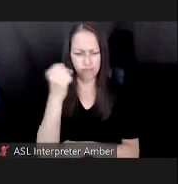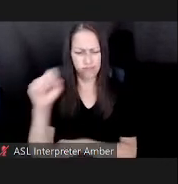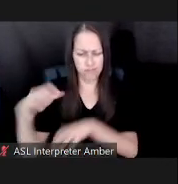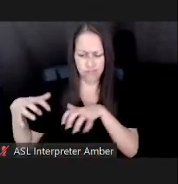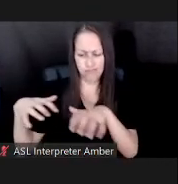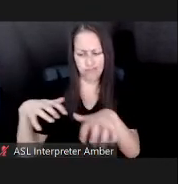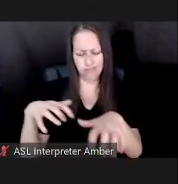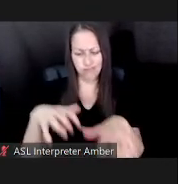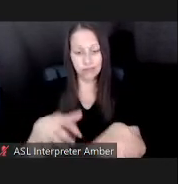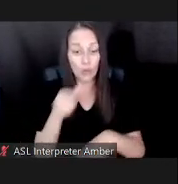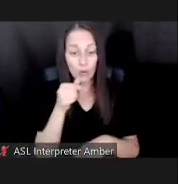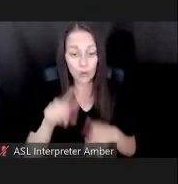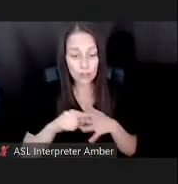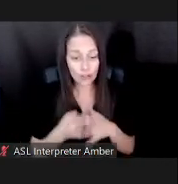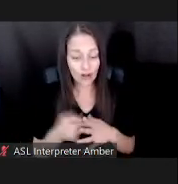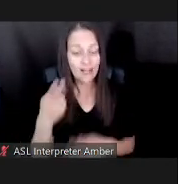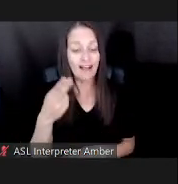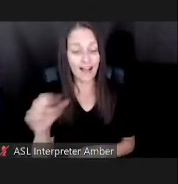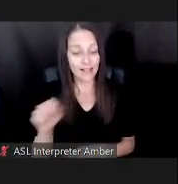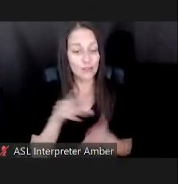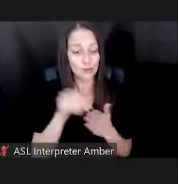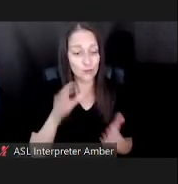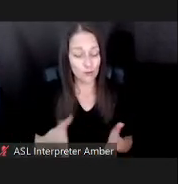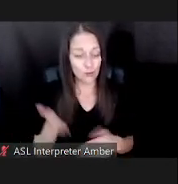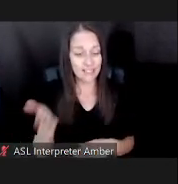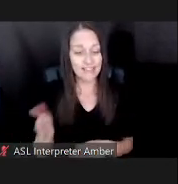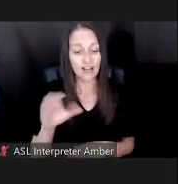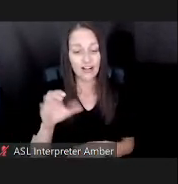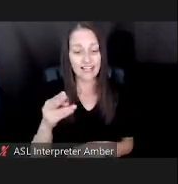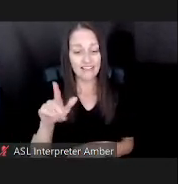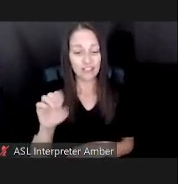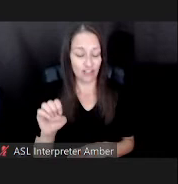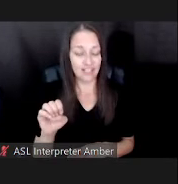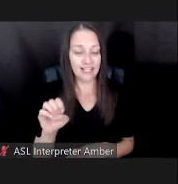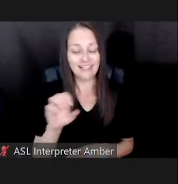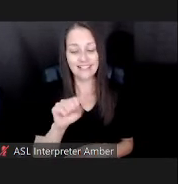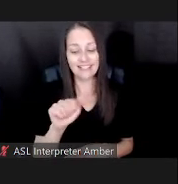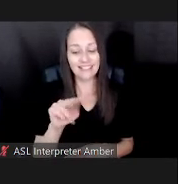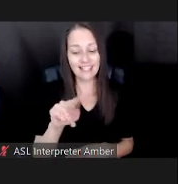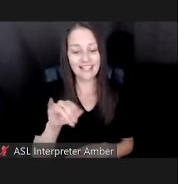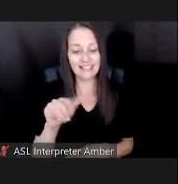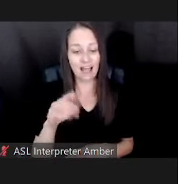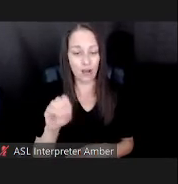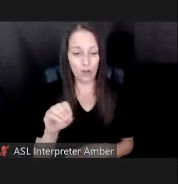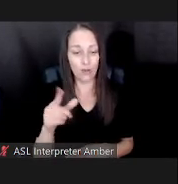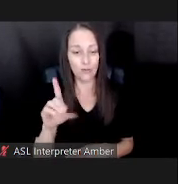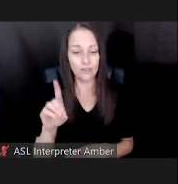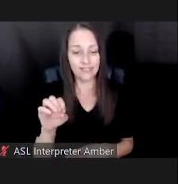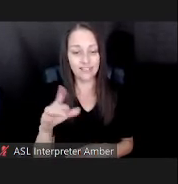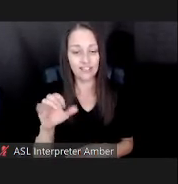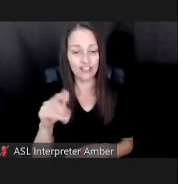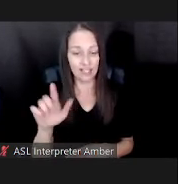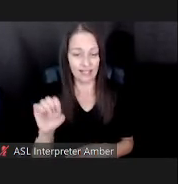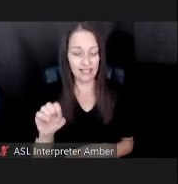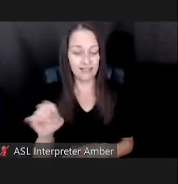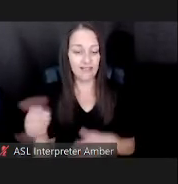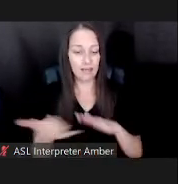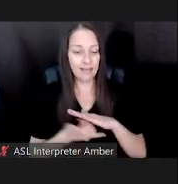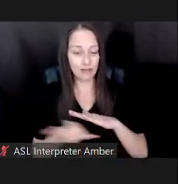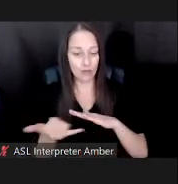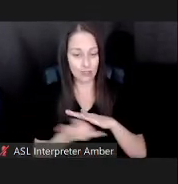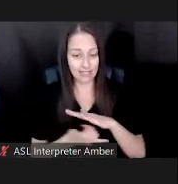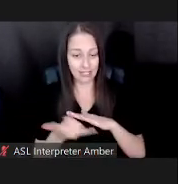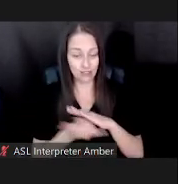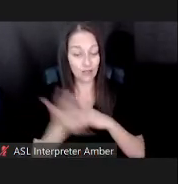the Santiago de Chile metro station in protest against an increase in fares.